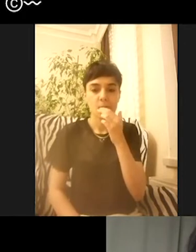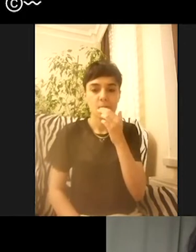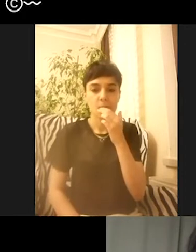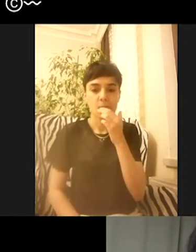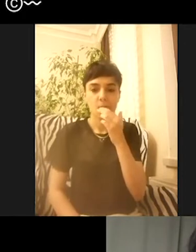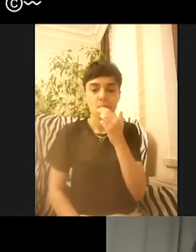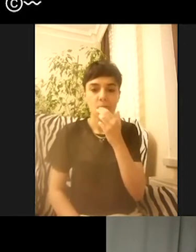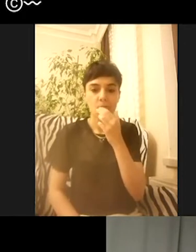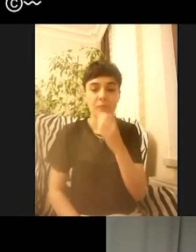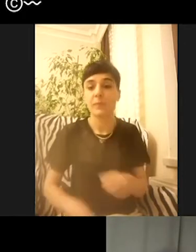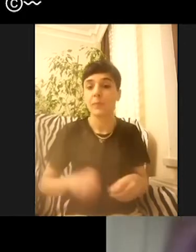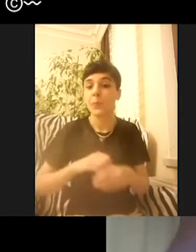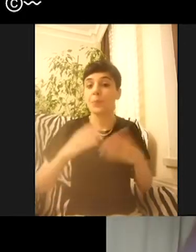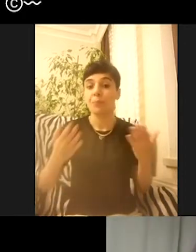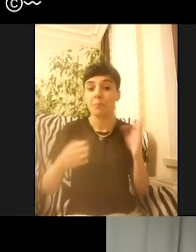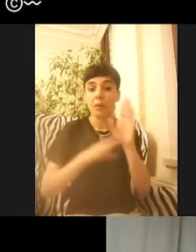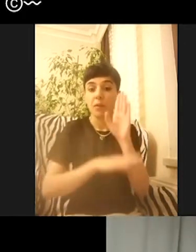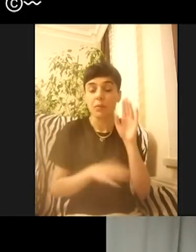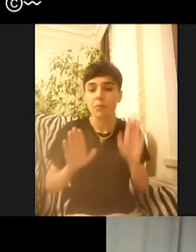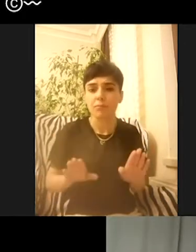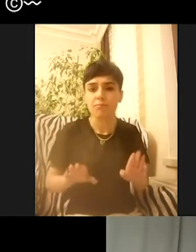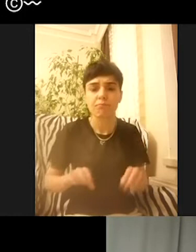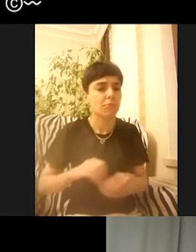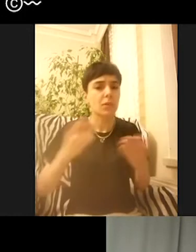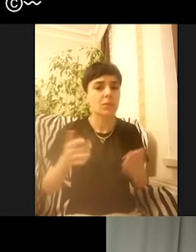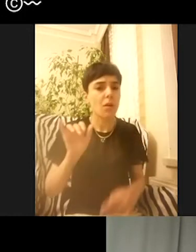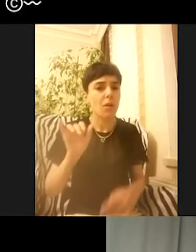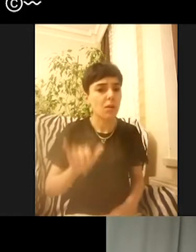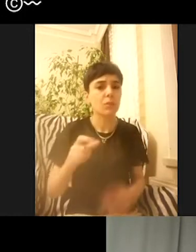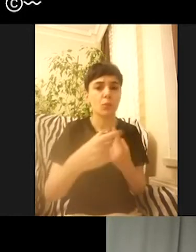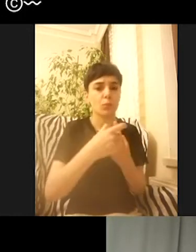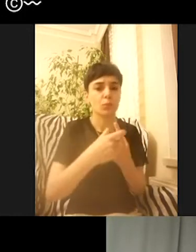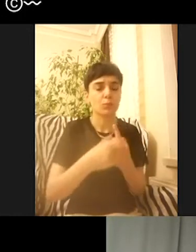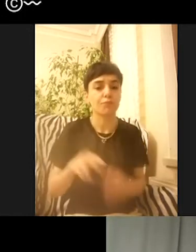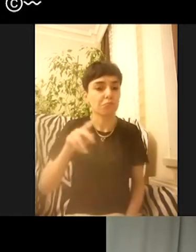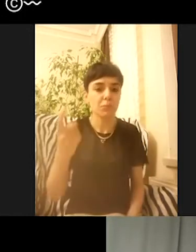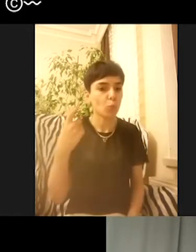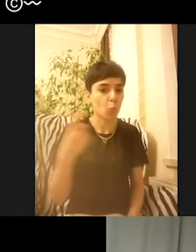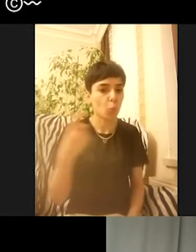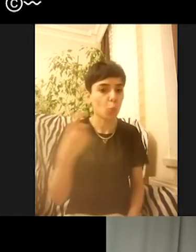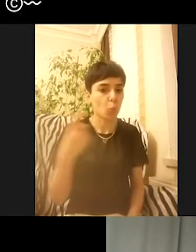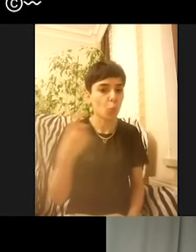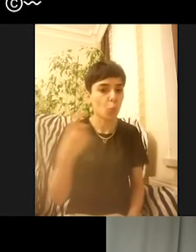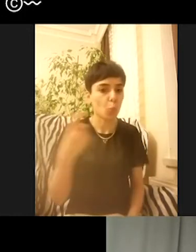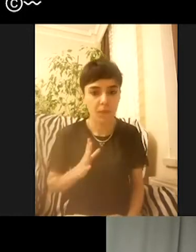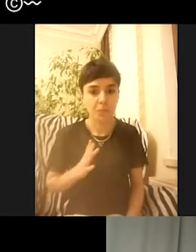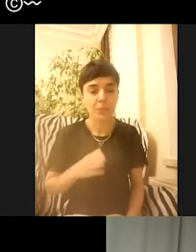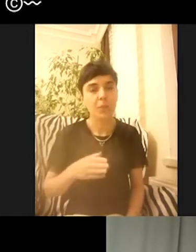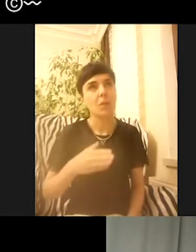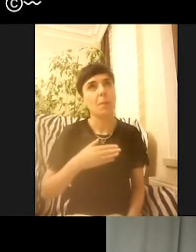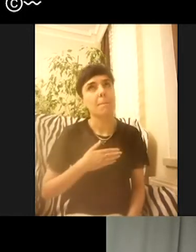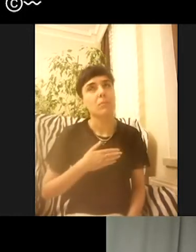that people cannot understand what they mean, the transnational solidarity. Transnational means that there is some